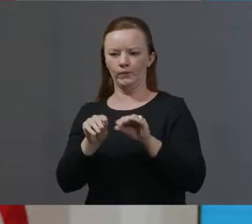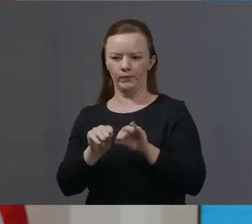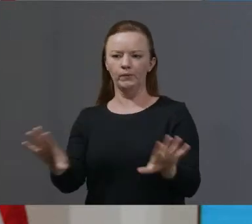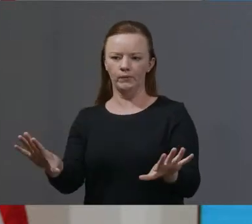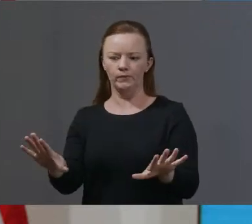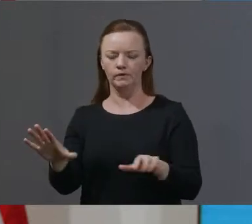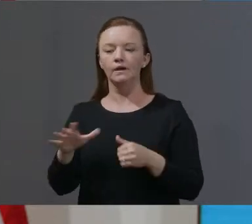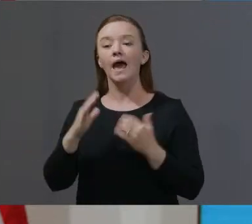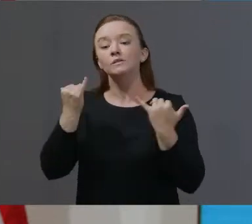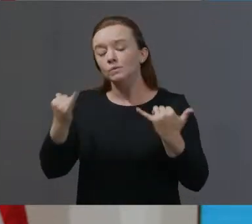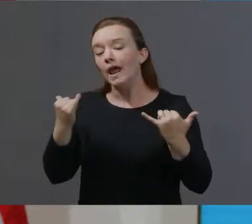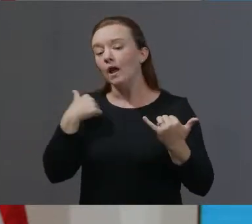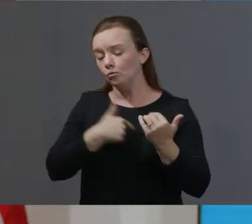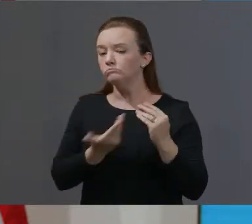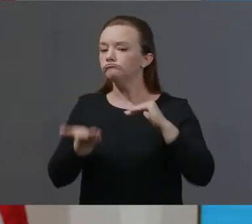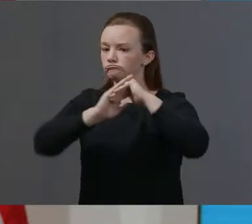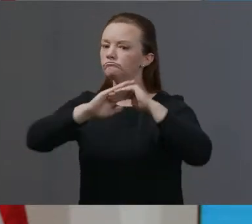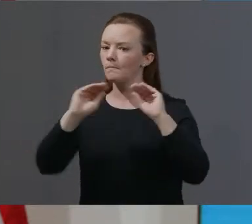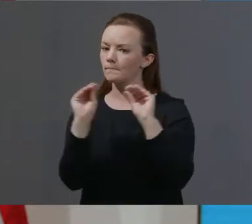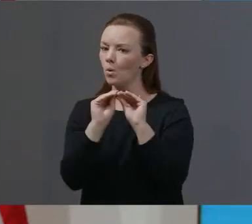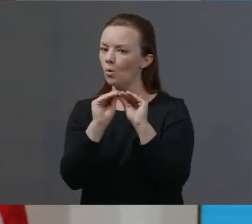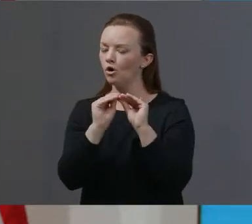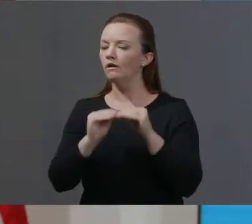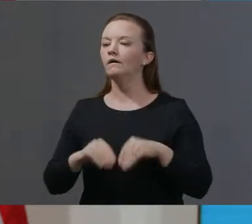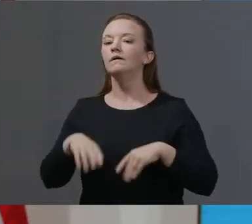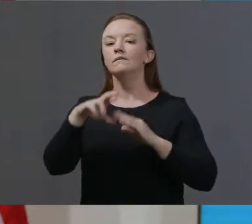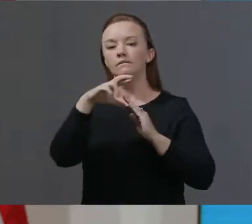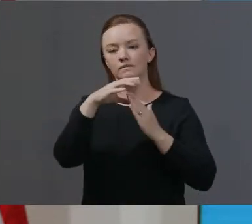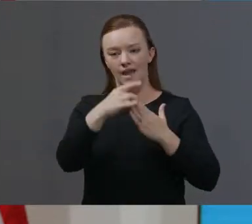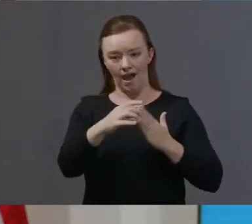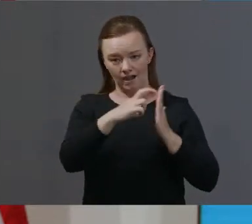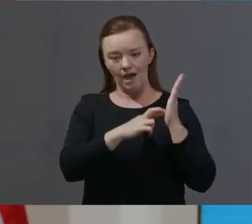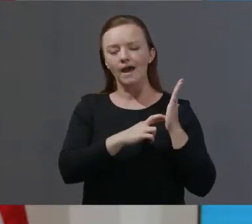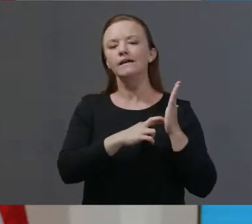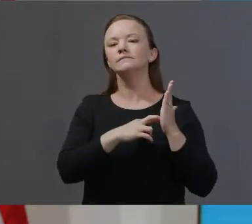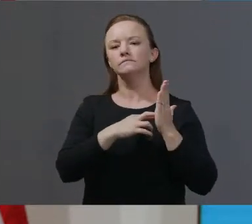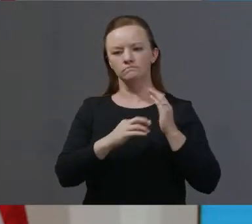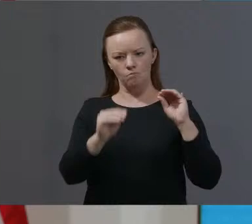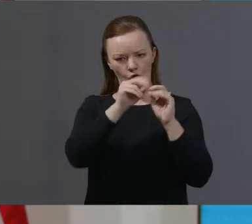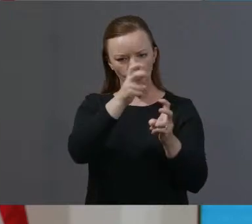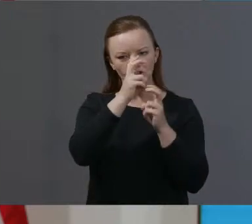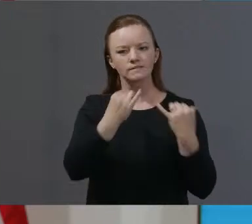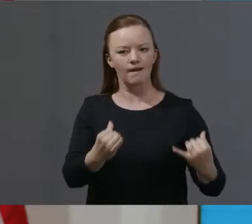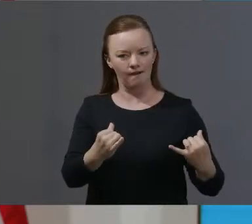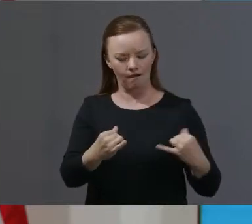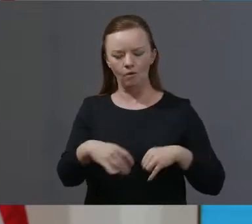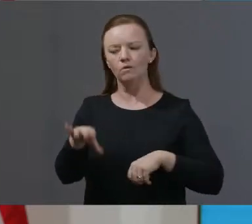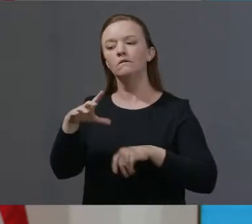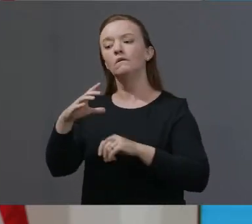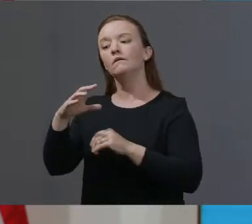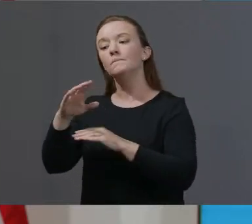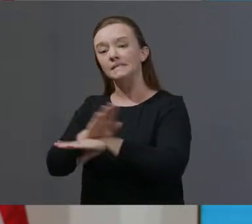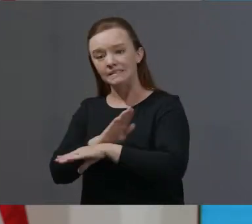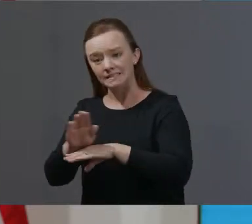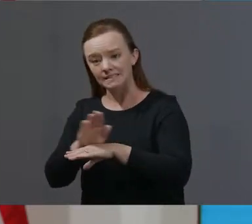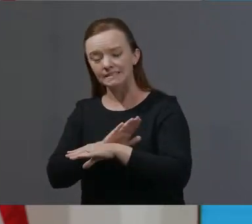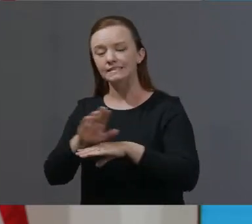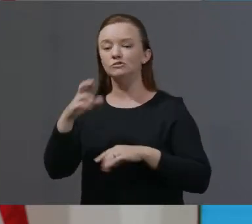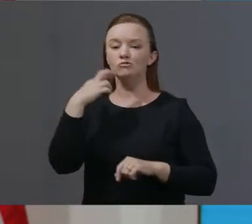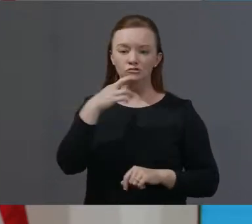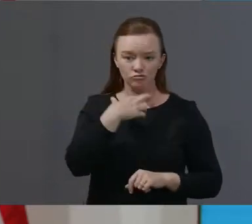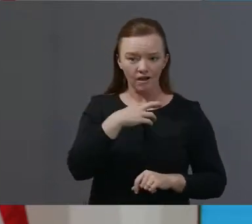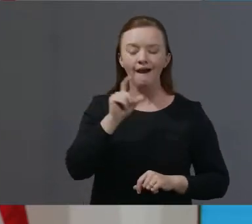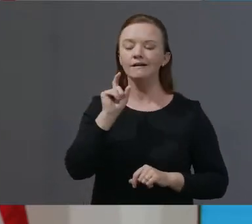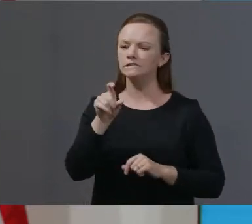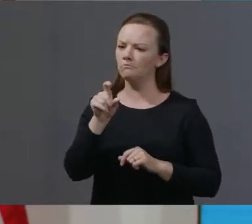be revising the guidelines. They now will be requirements for restaurants and businesses to enforce physical